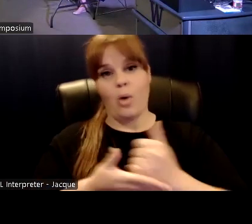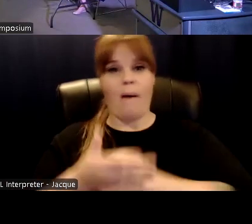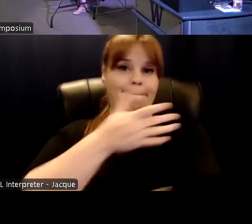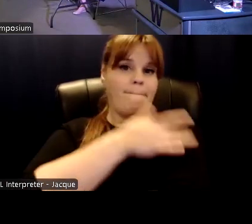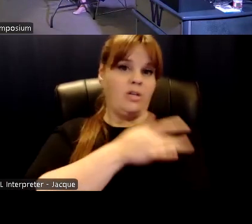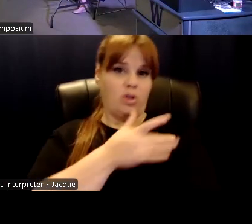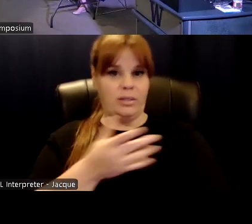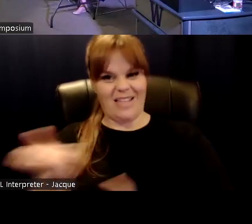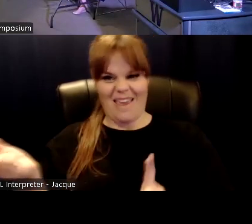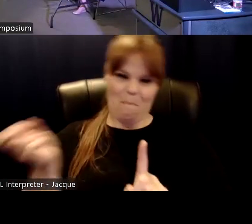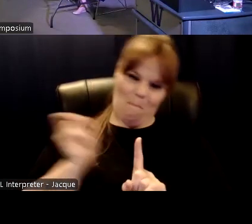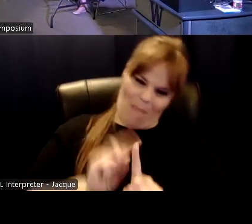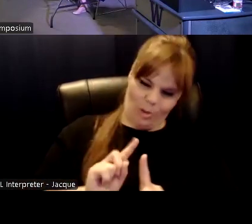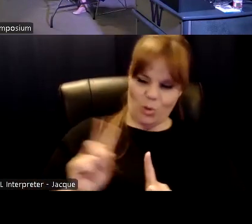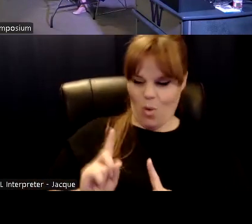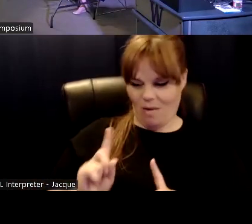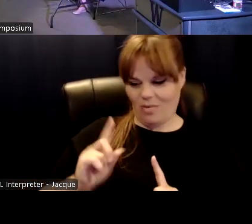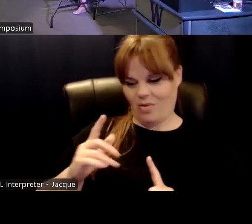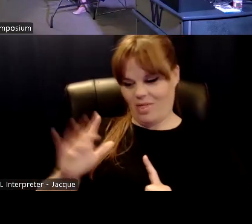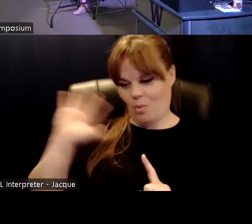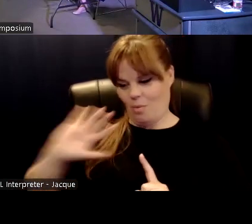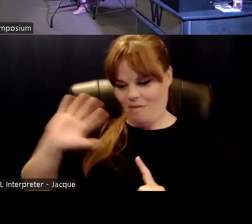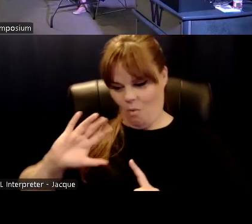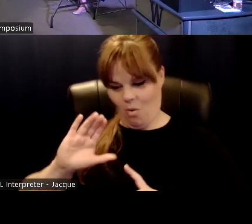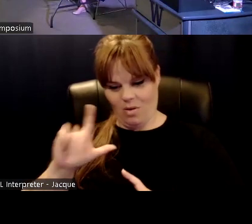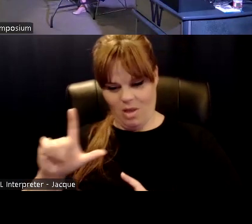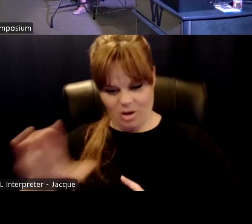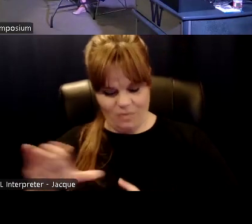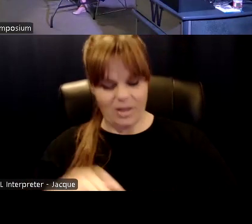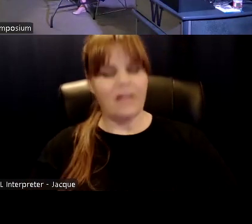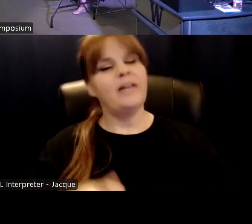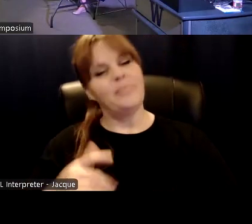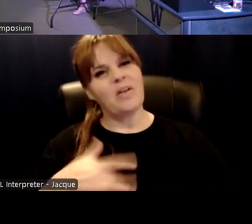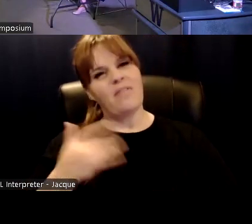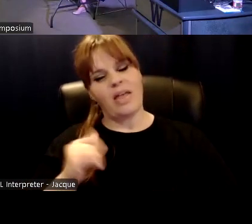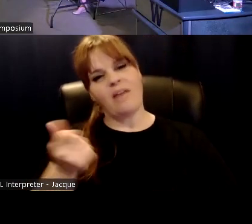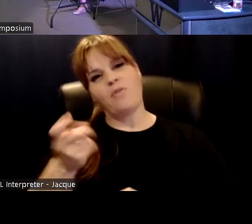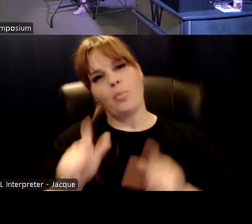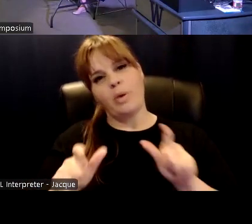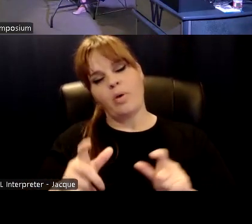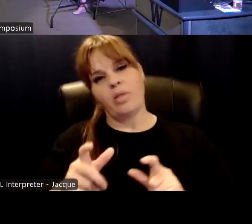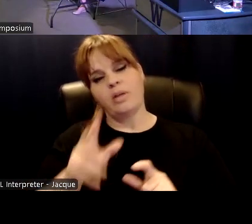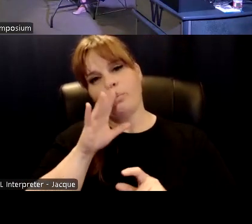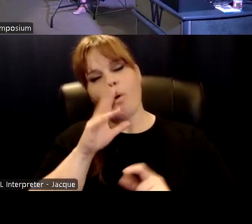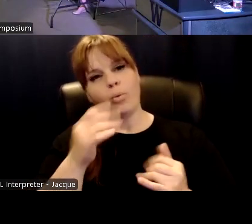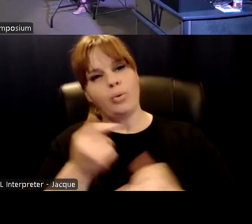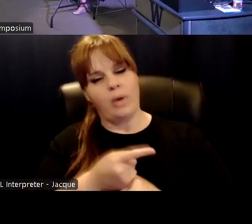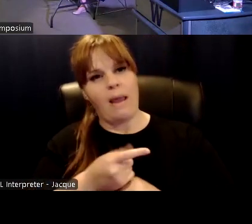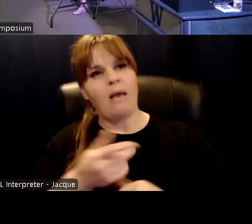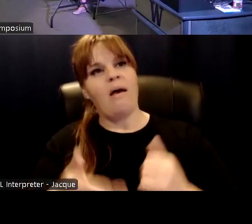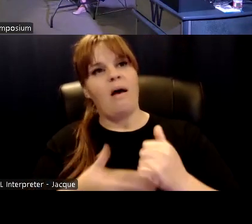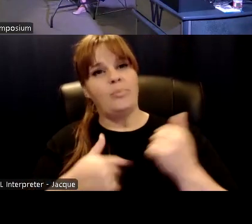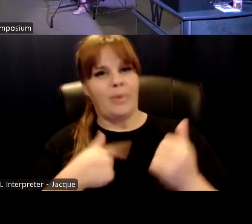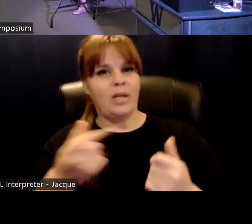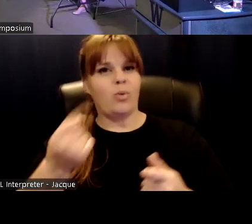before COVID. And I feel like a few of the people who spoke today really made me understand better the idea of embracing